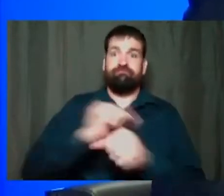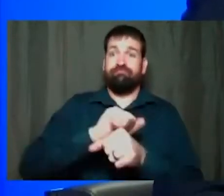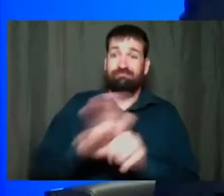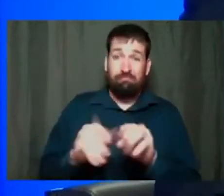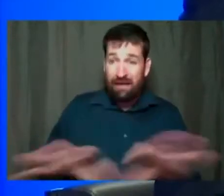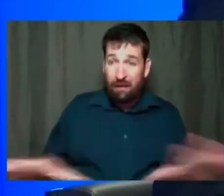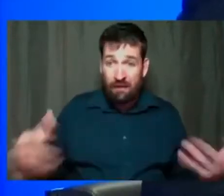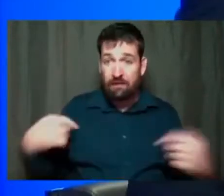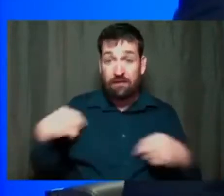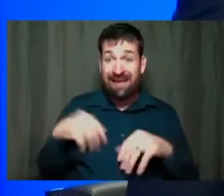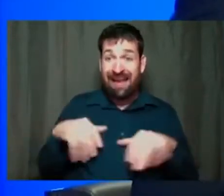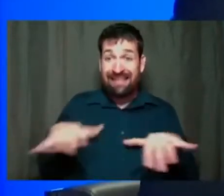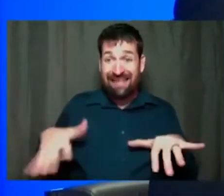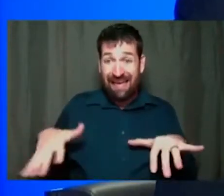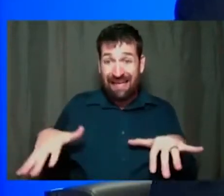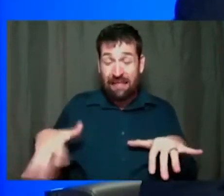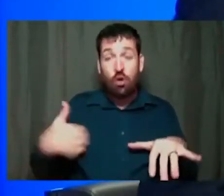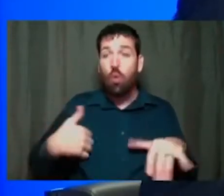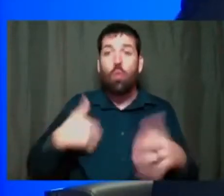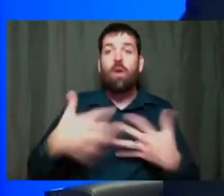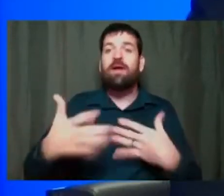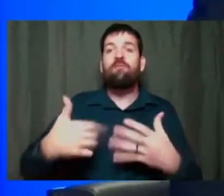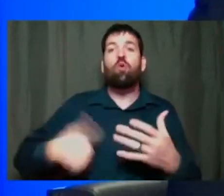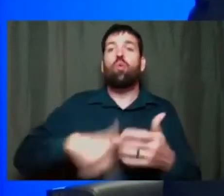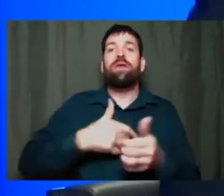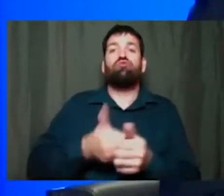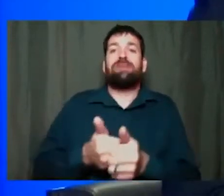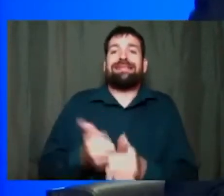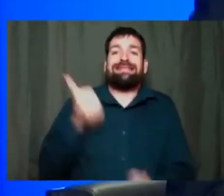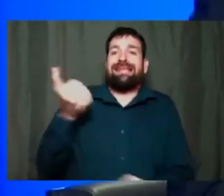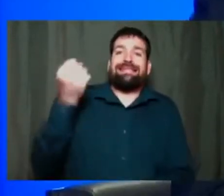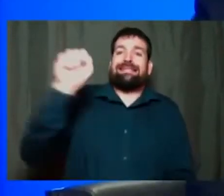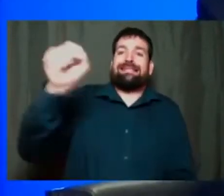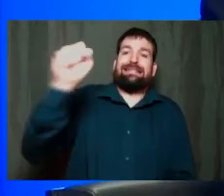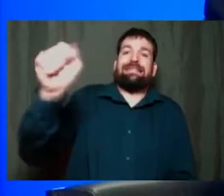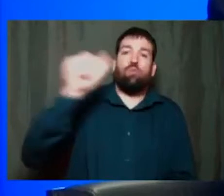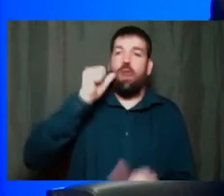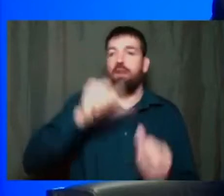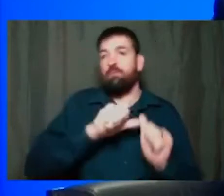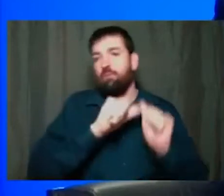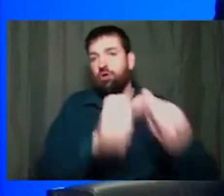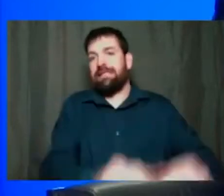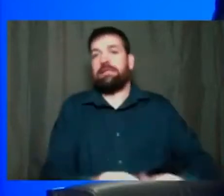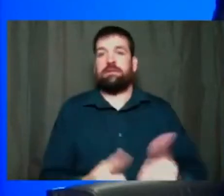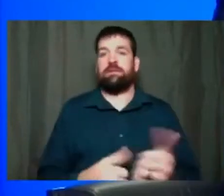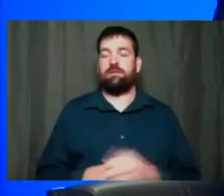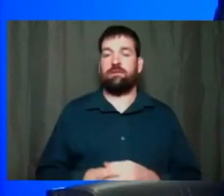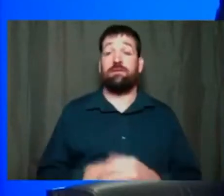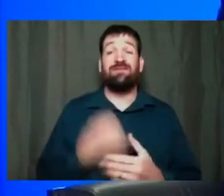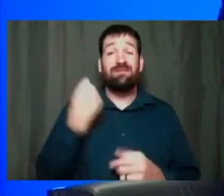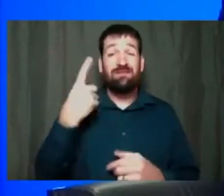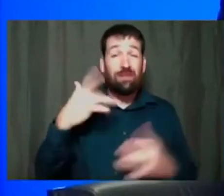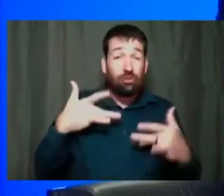resist persists, and it's going to come out in other ways. It's going to grow. And when we're dealing with depression